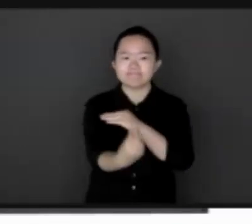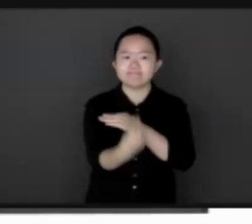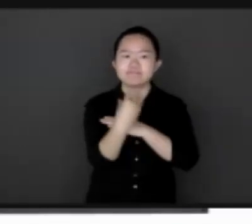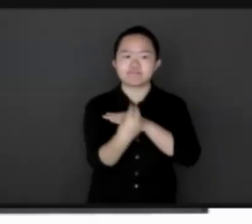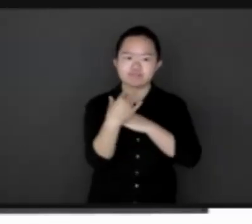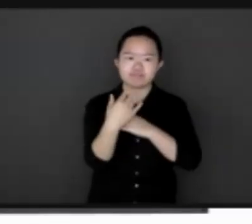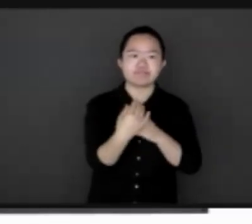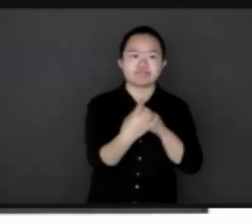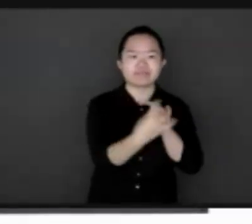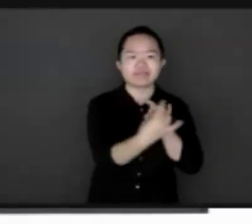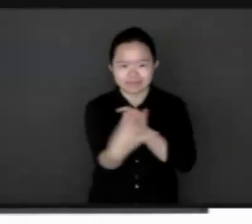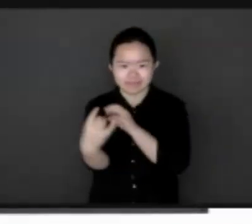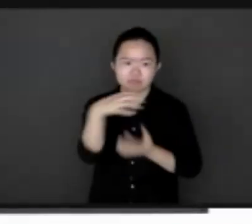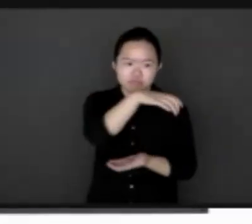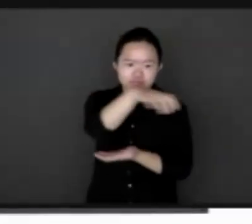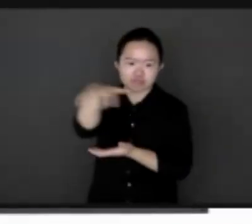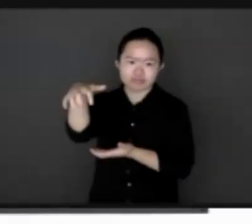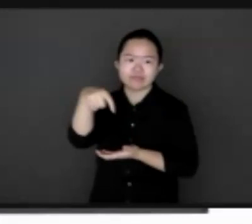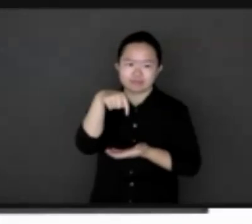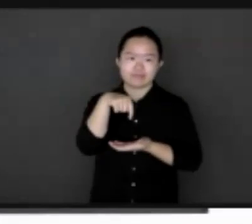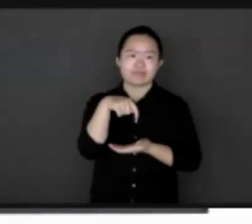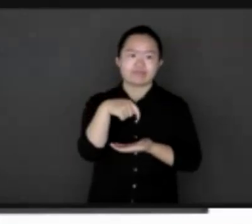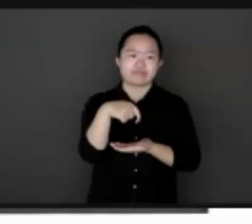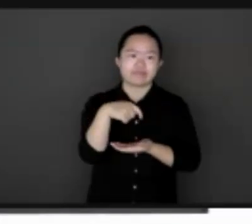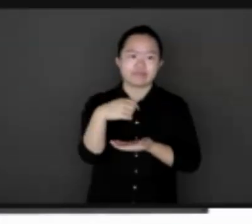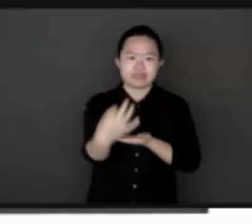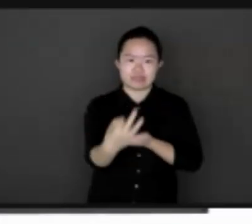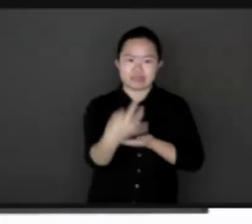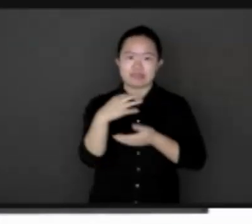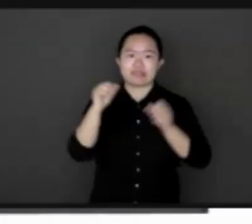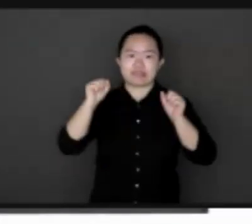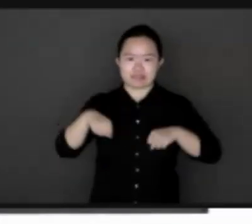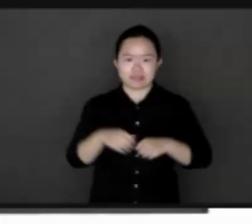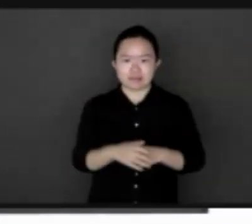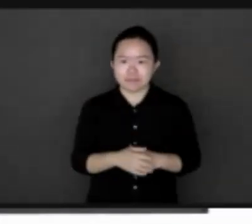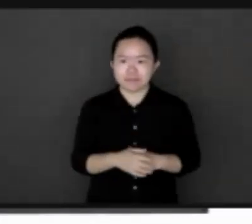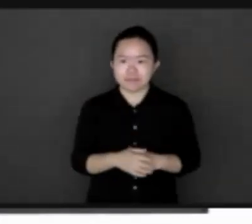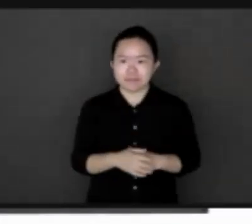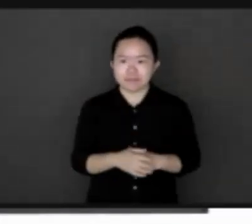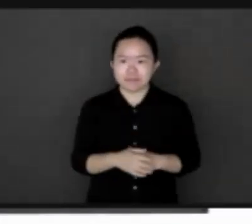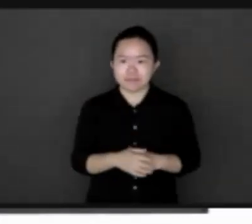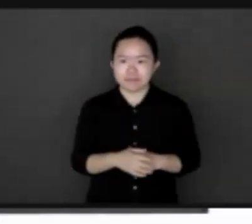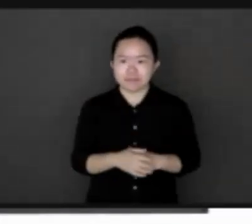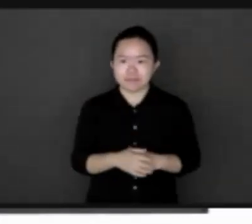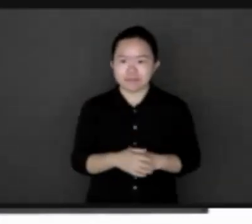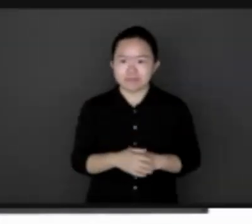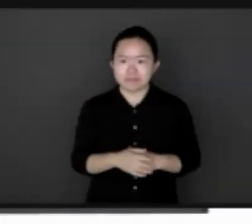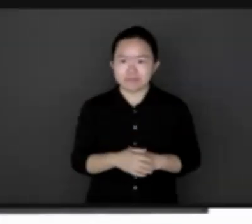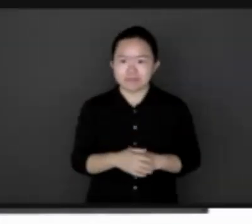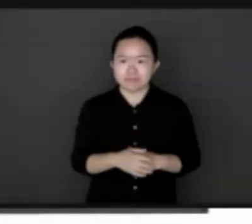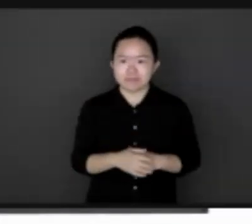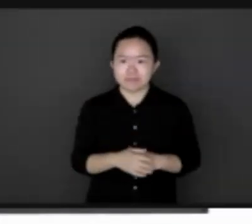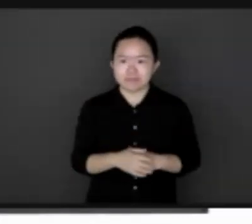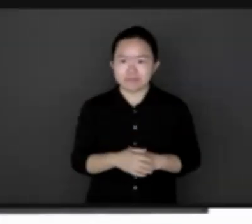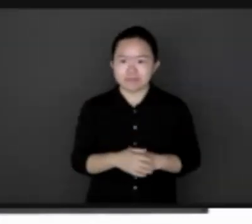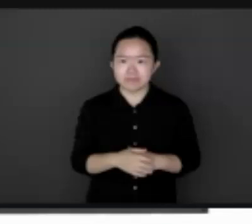and it also can really make a difference when the public sector bodies in scope of the directive understands the real user needs.